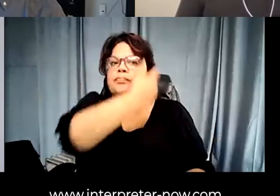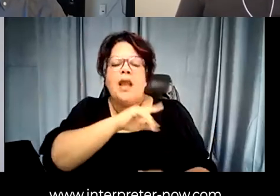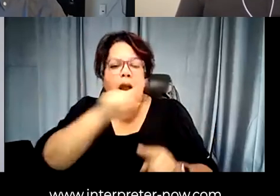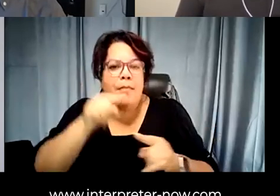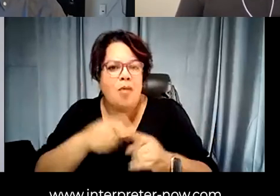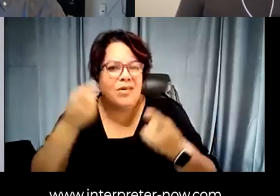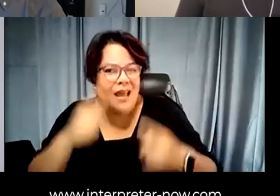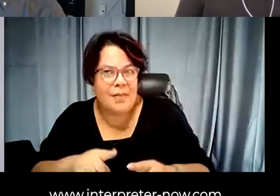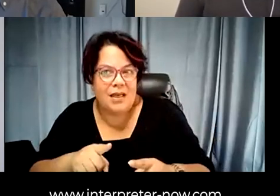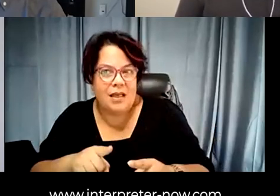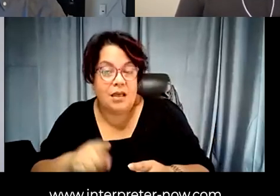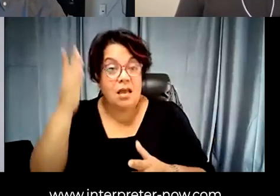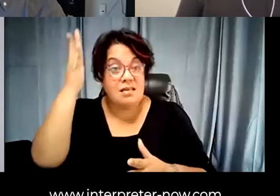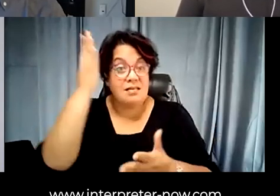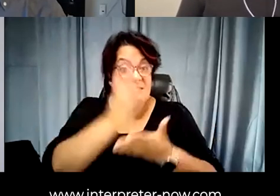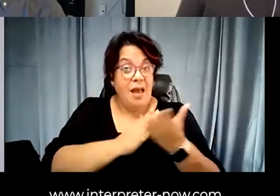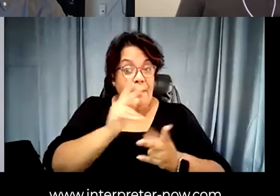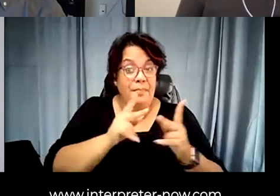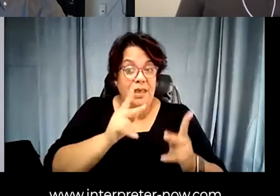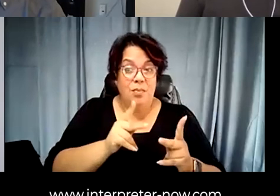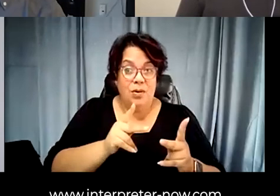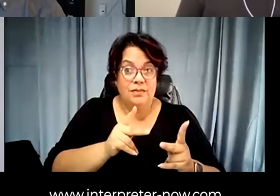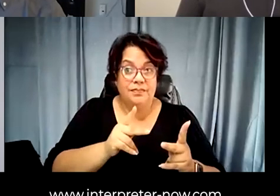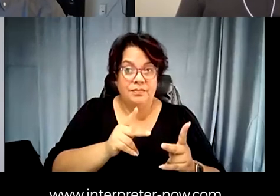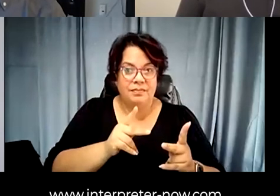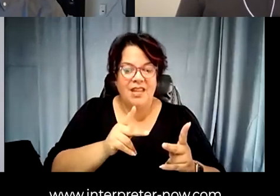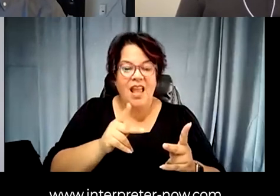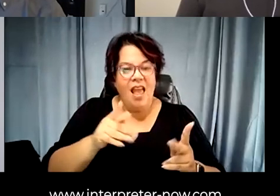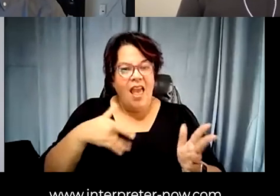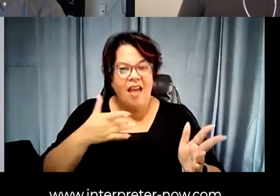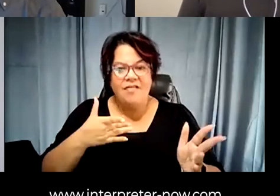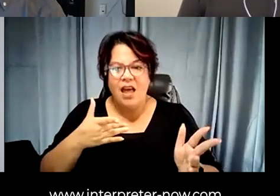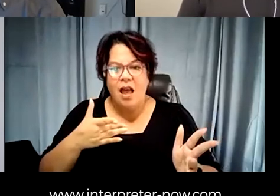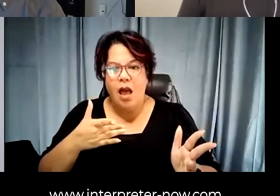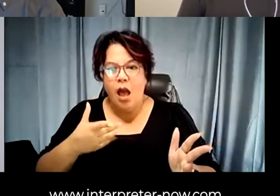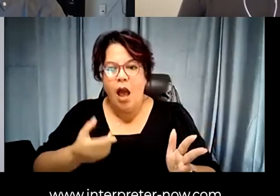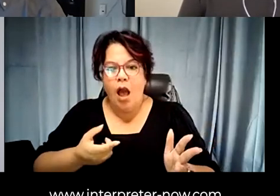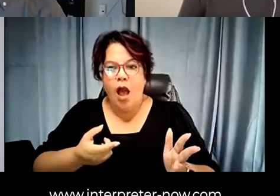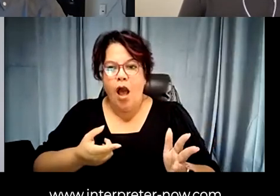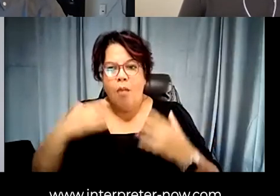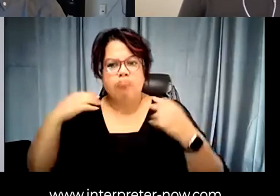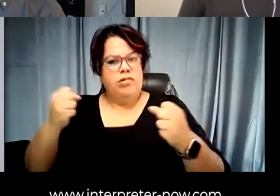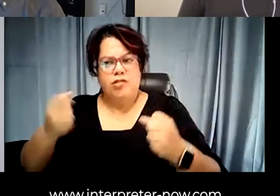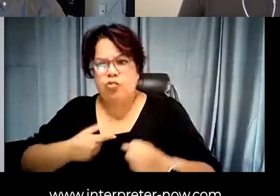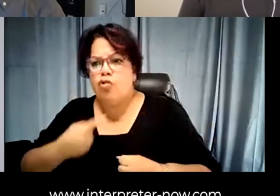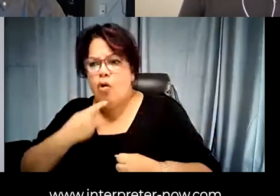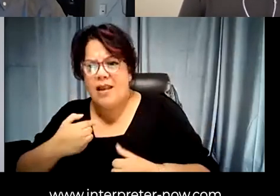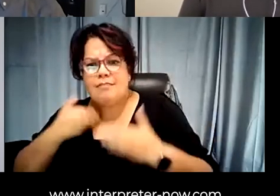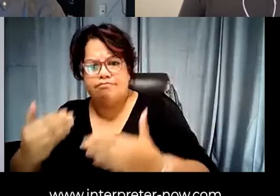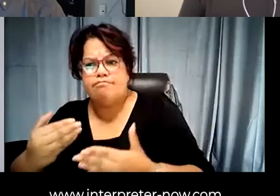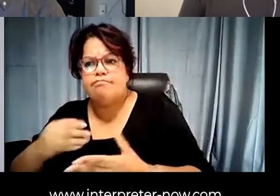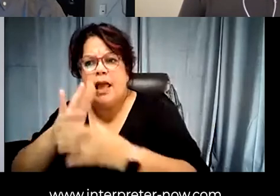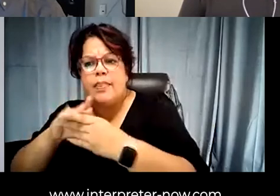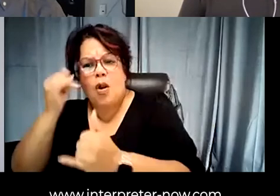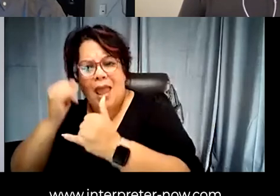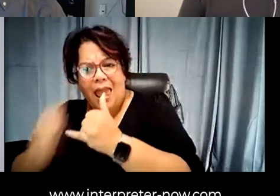because some people actually have the oomph to say it in their exit interviews. So you cannot act as though you don't know these people are